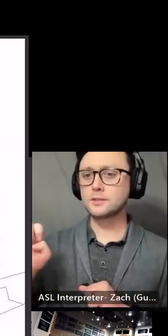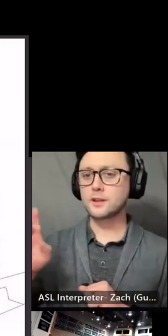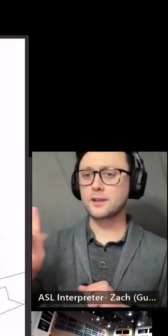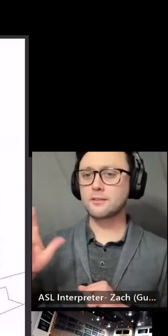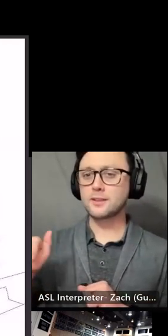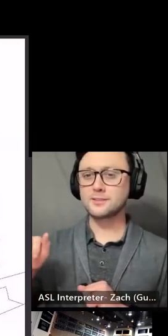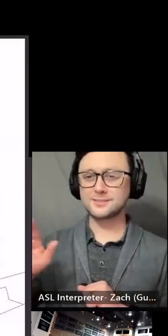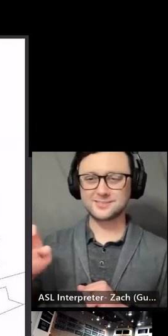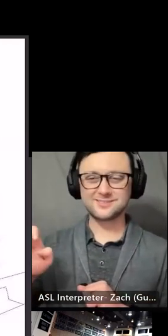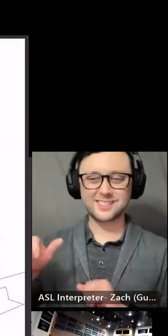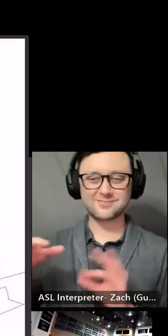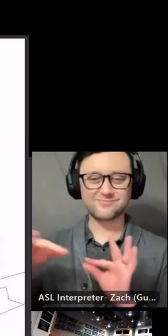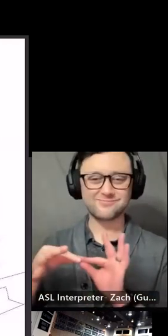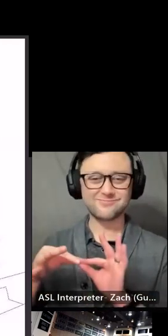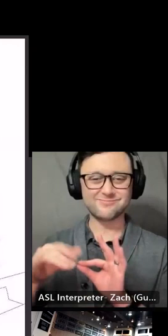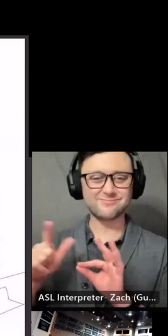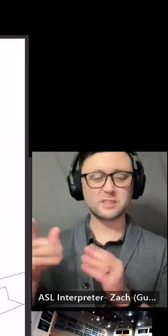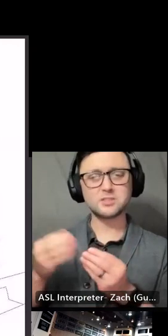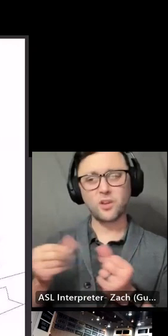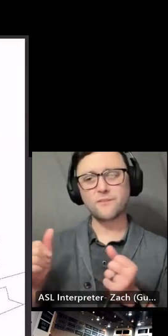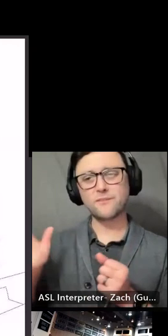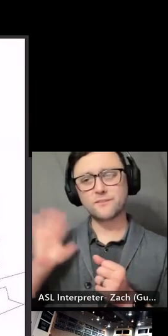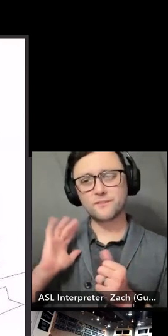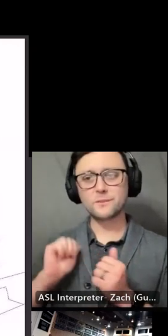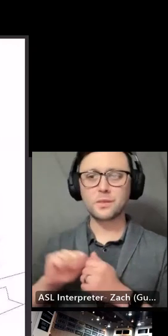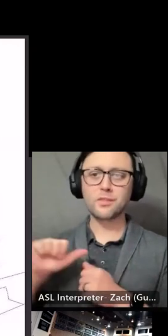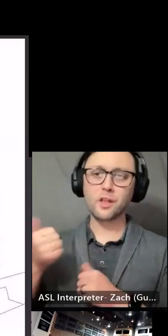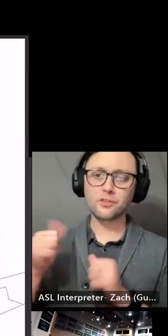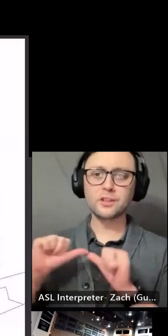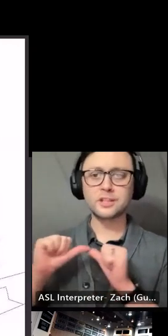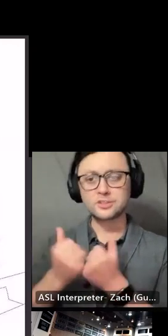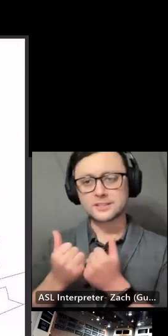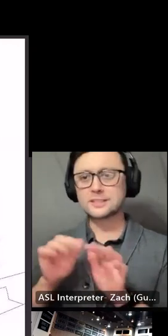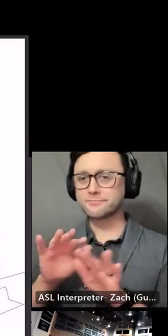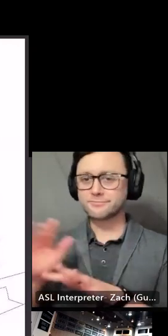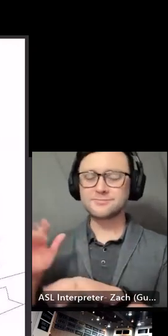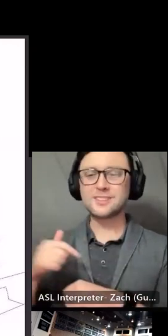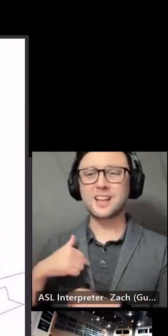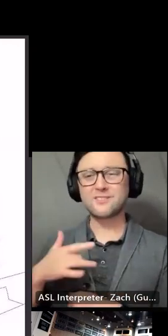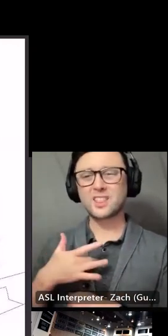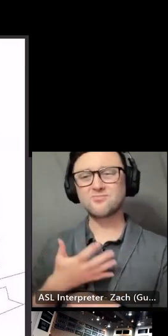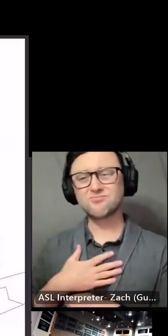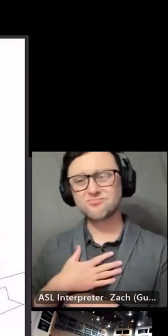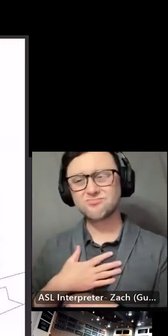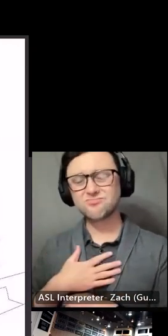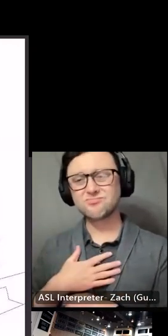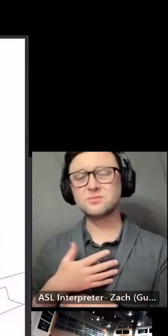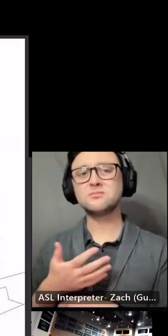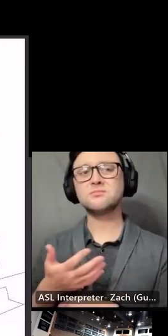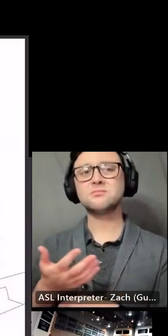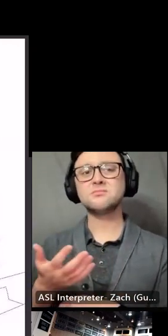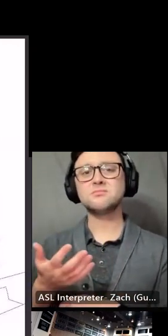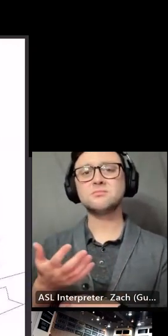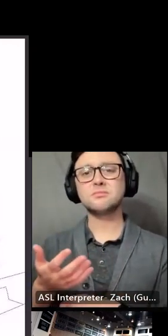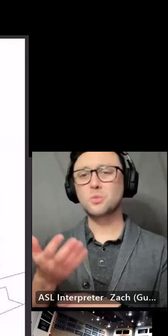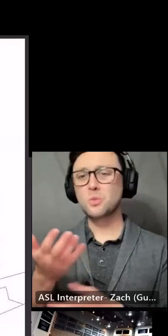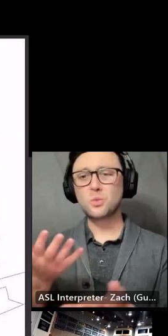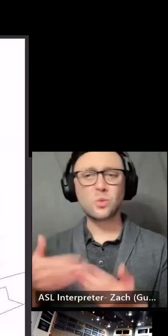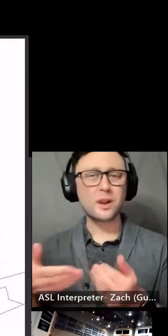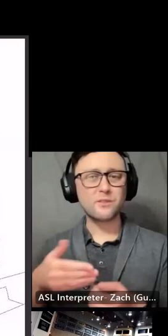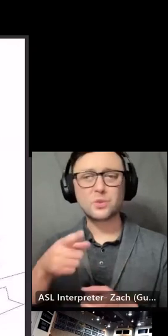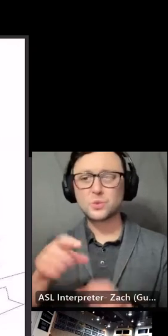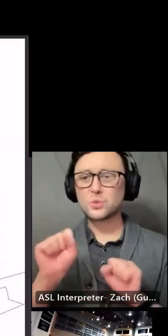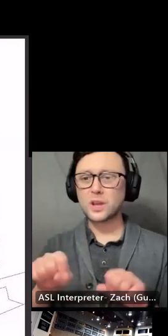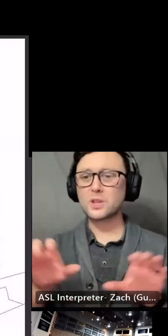was fought a long time ago with other agencies. So my plea would be anything you can do